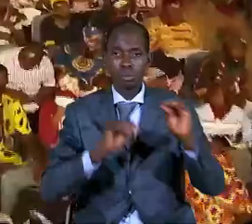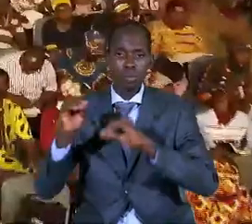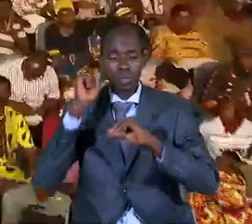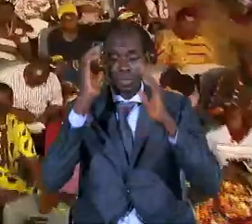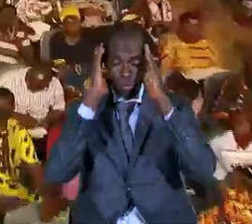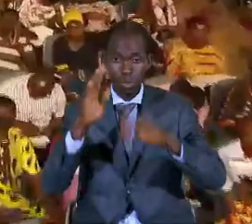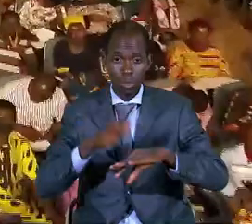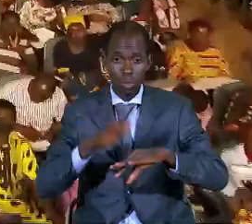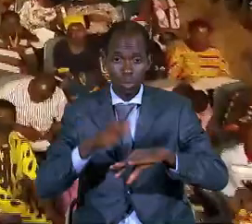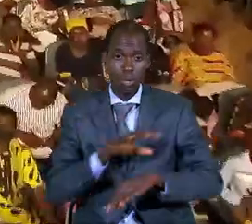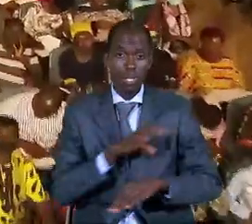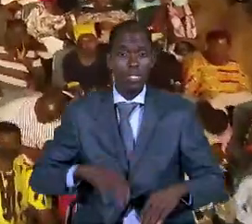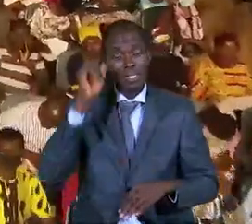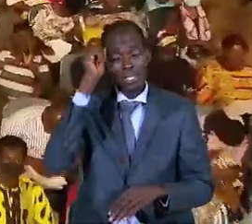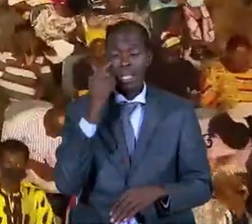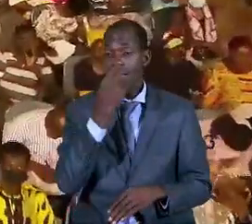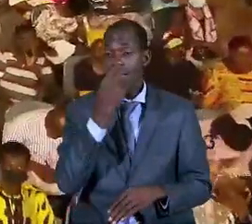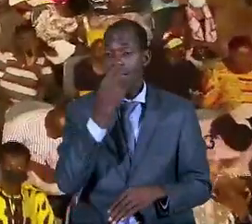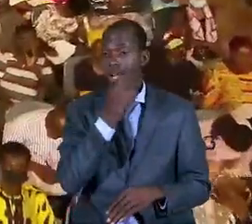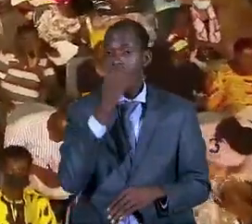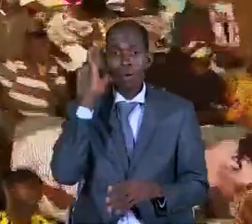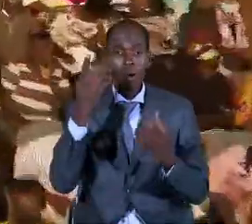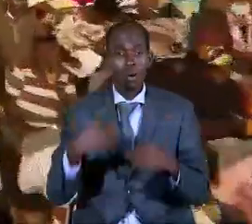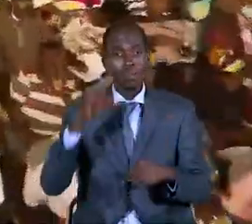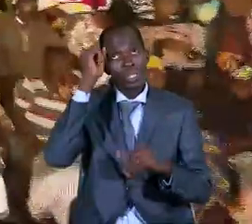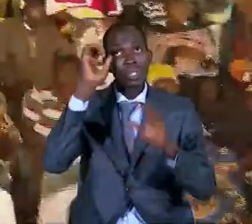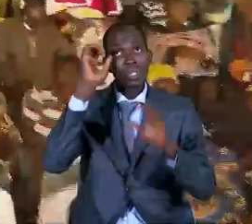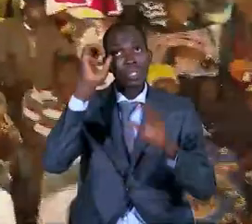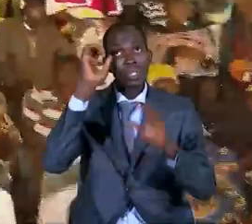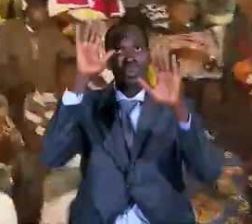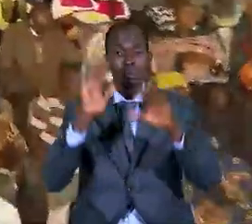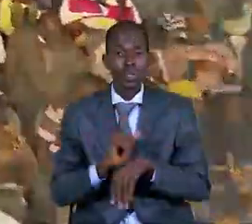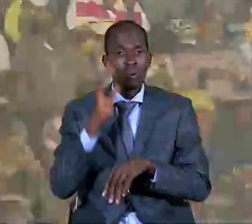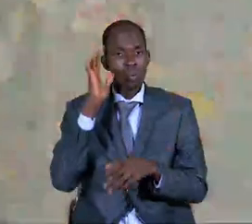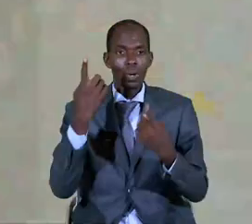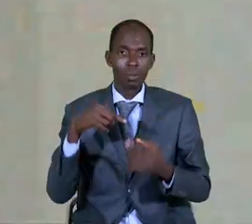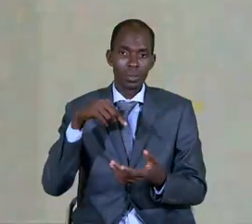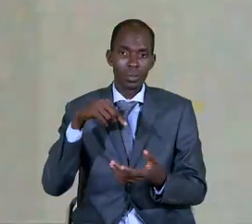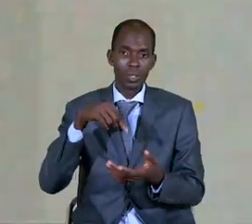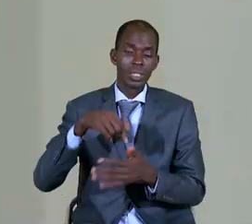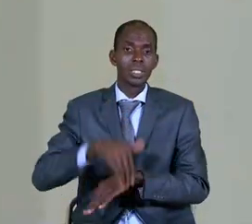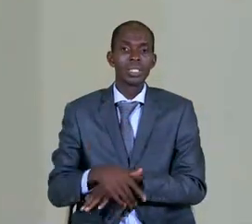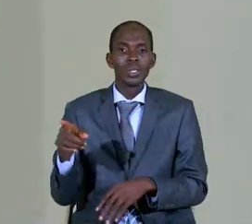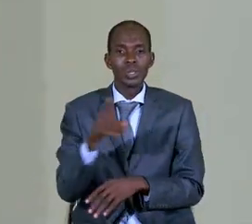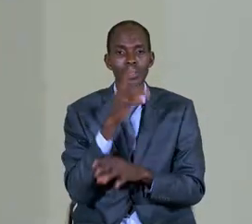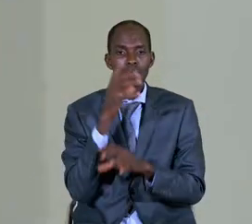his sight will come. His miracle will come. Tonight, you get the attention of